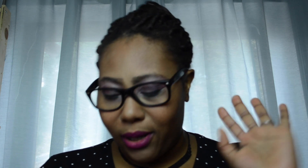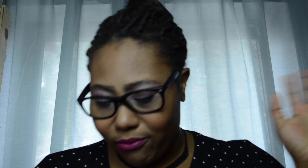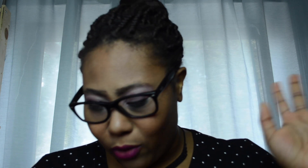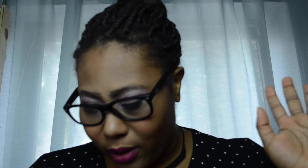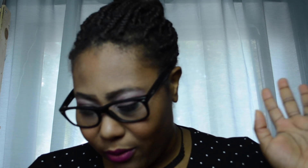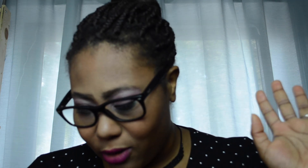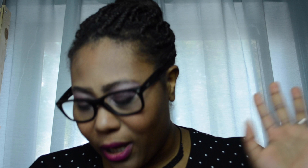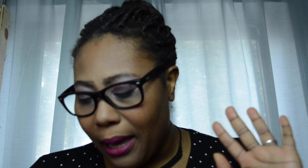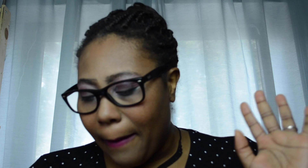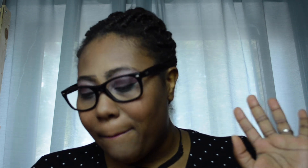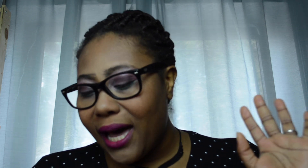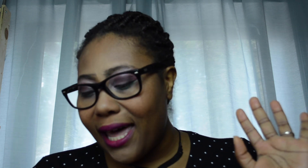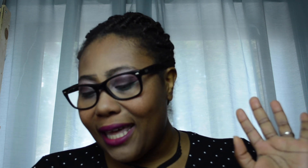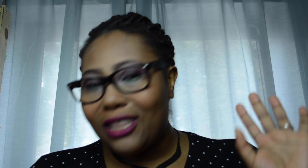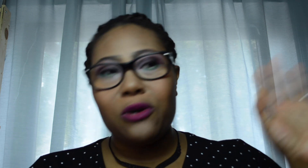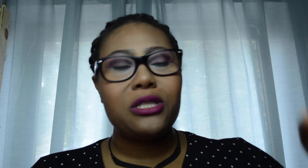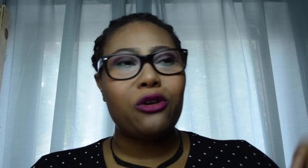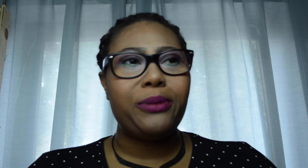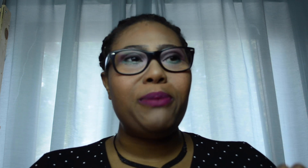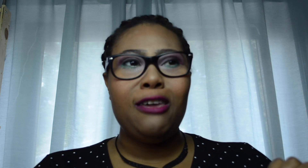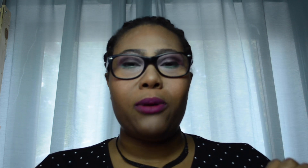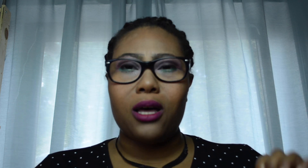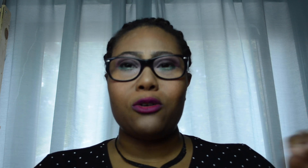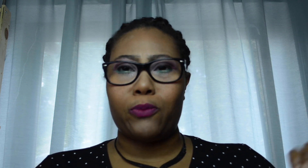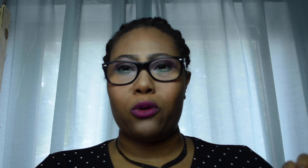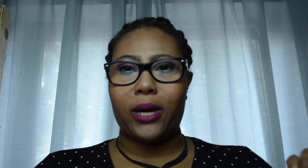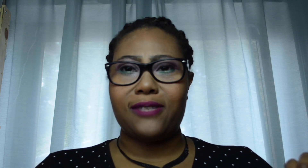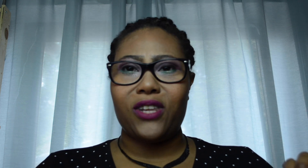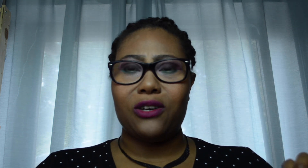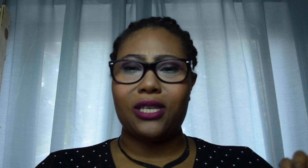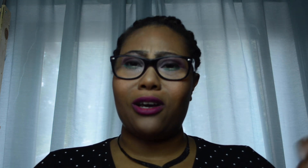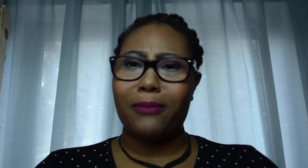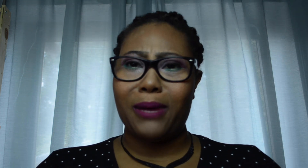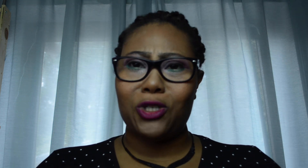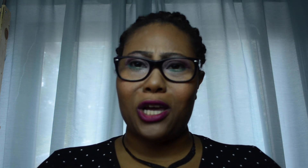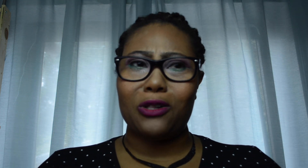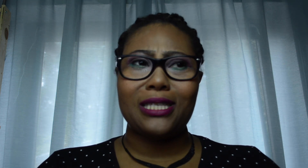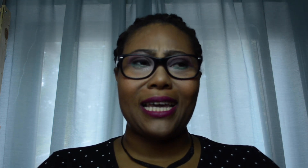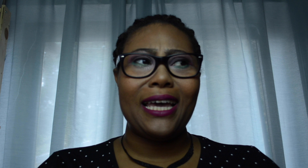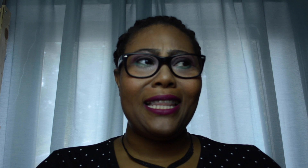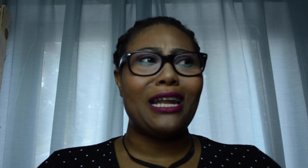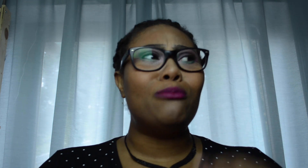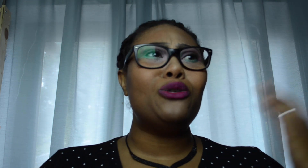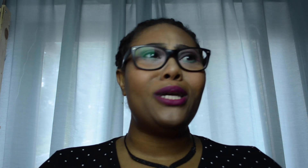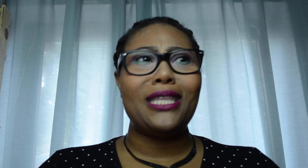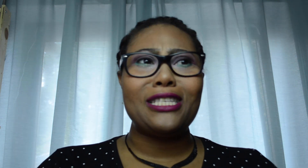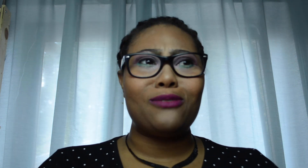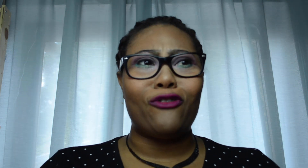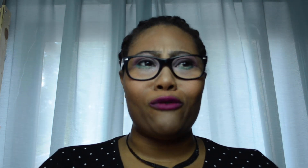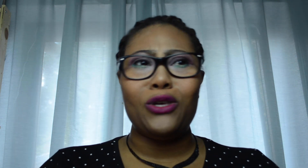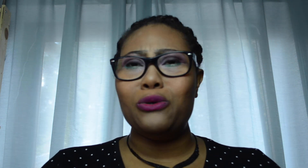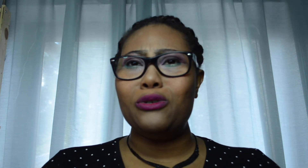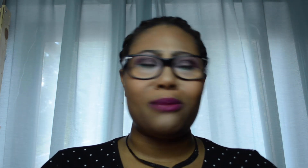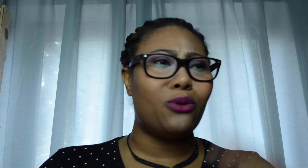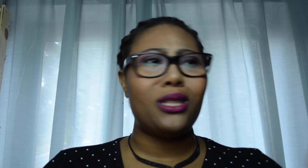you know what, we won't go into it, but though there will be people on those polarizing videos that'll come on my channel and say that I'm doing this